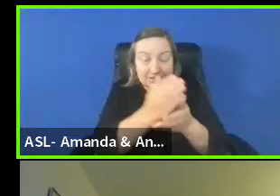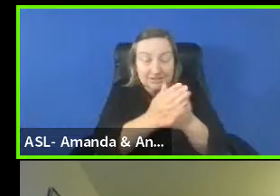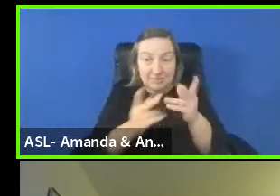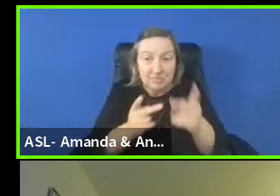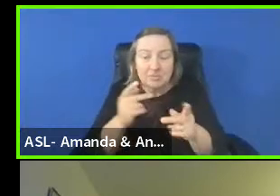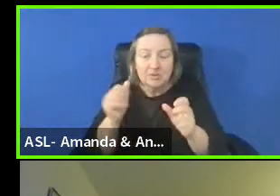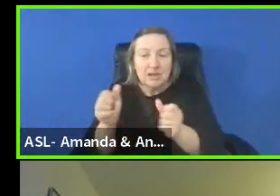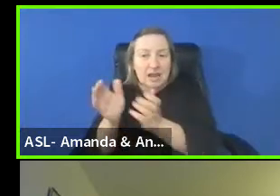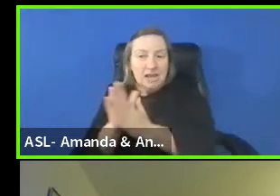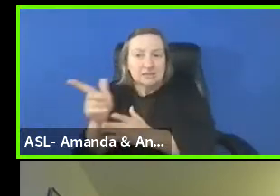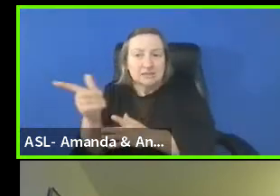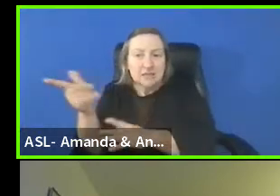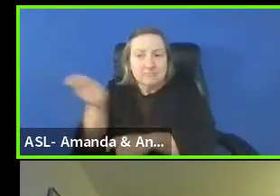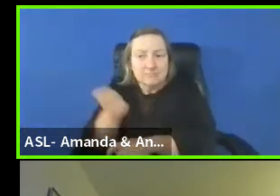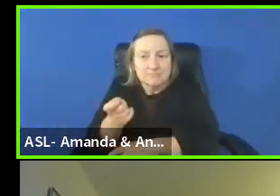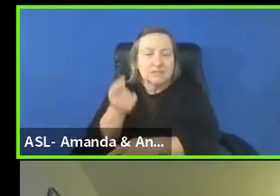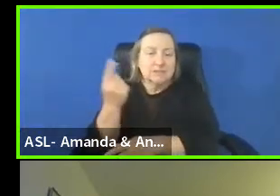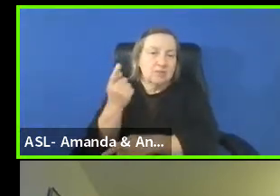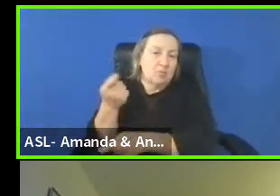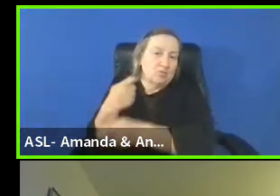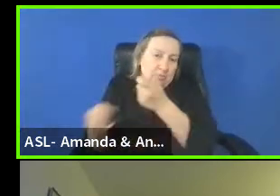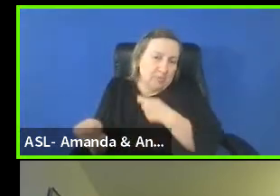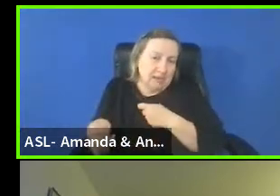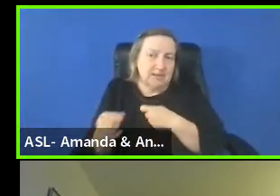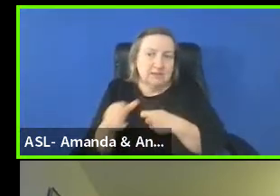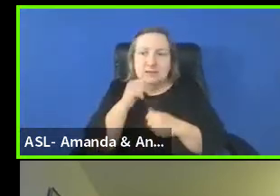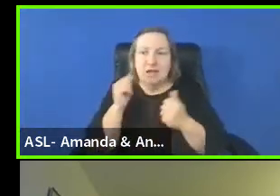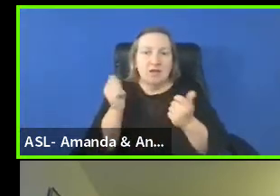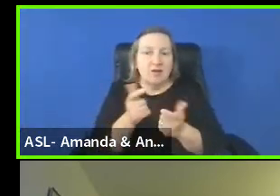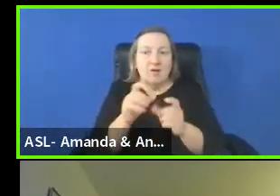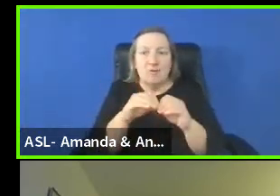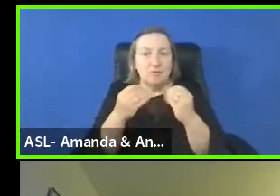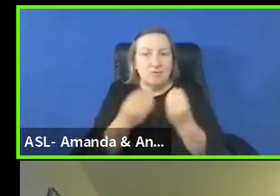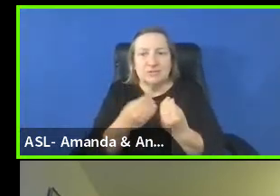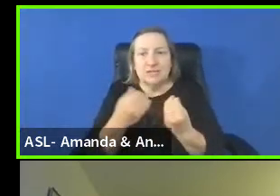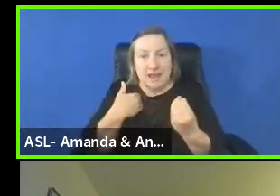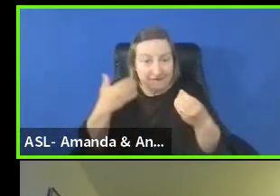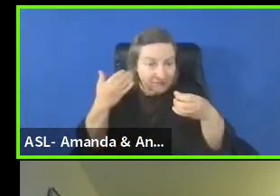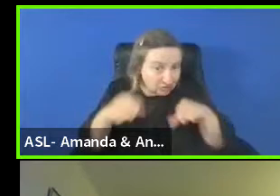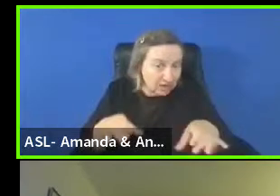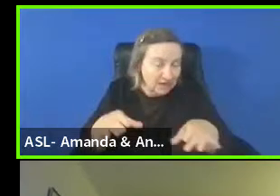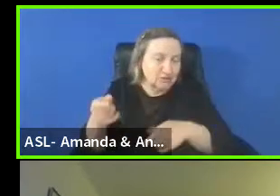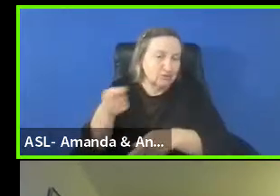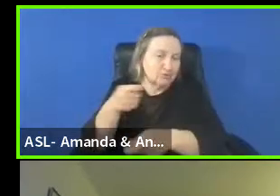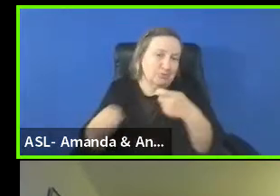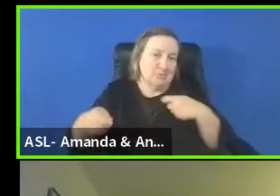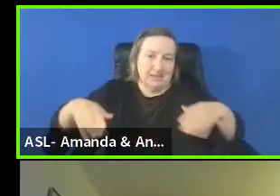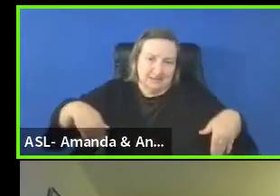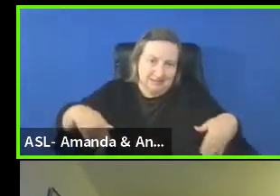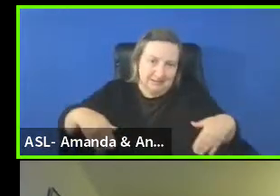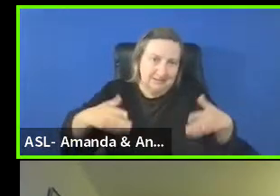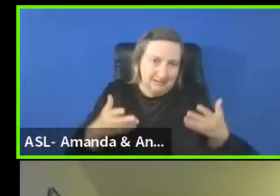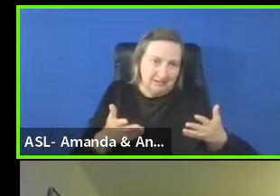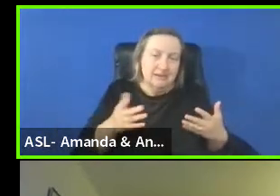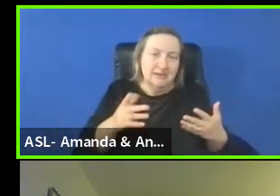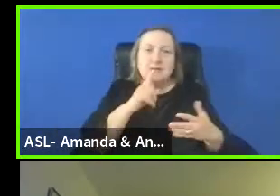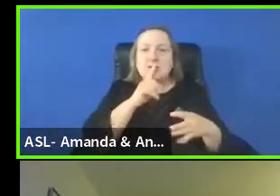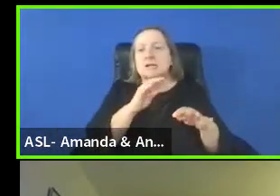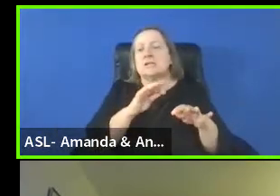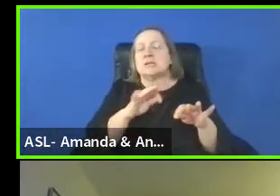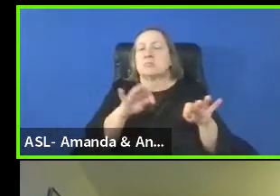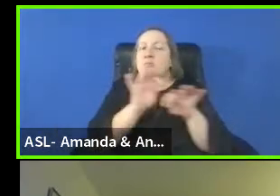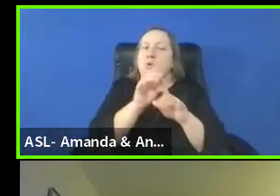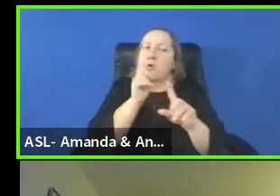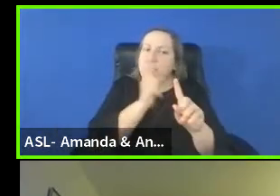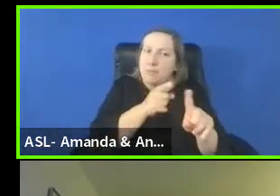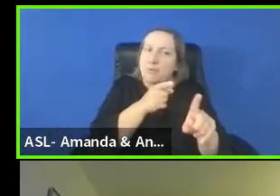ask them to bring a replacement. And not all of those organizations have had a chance to do that replacement. So really key point,